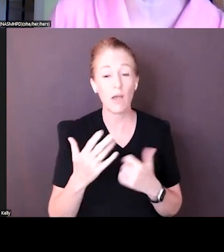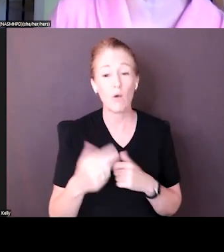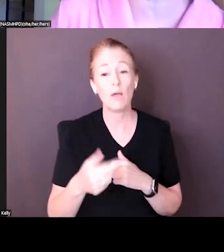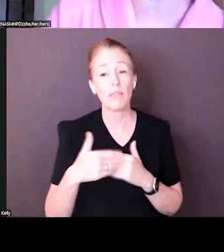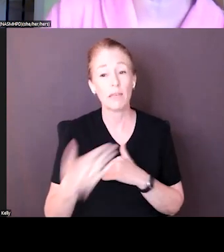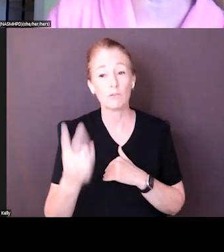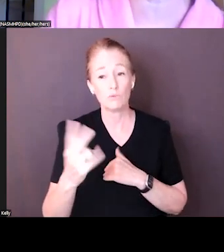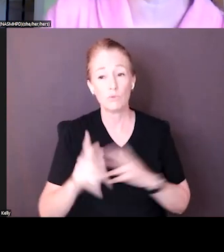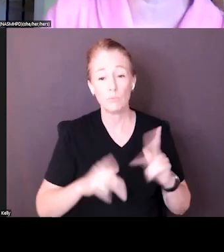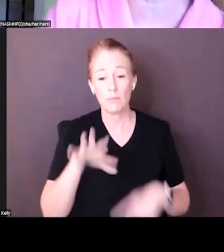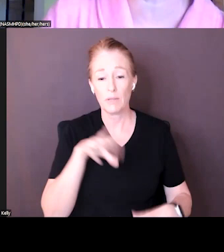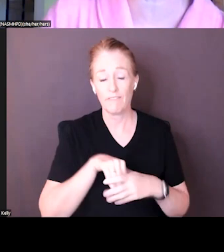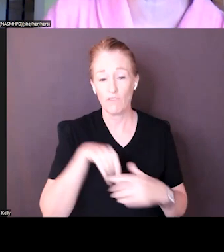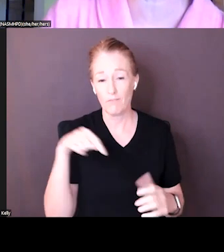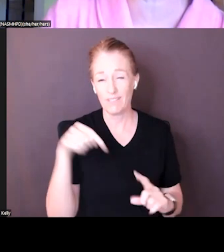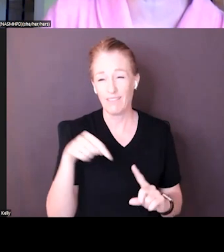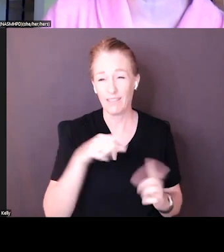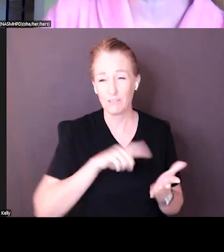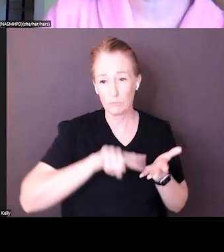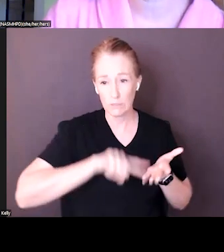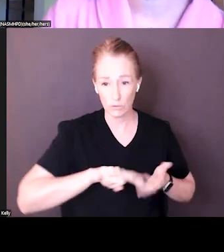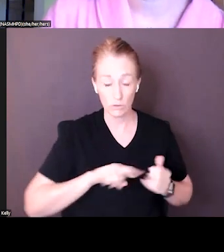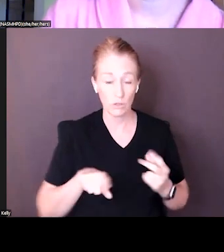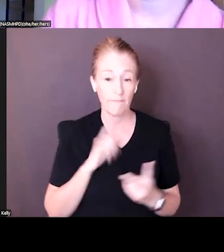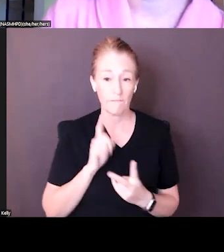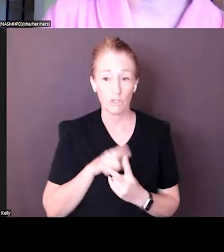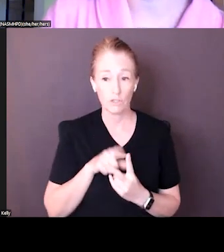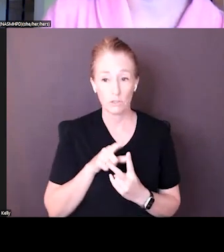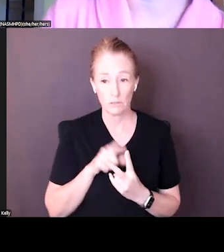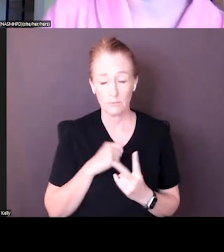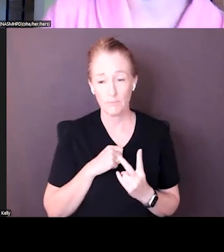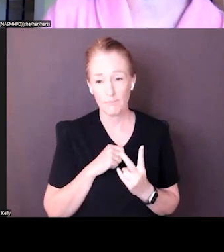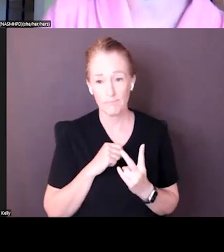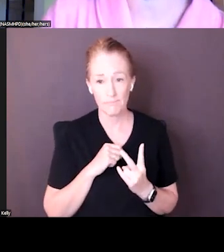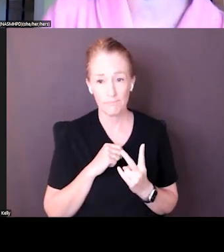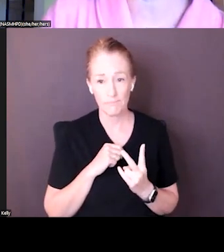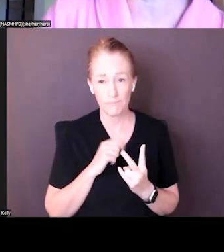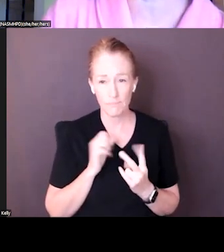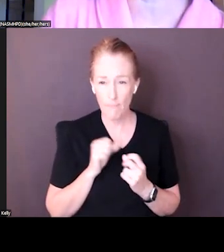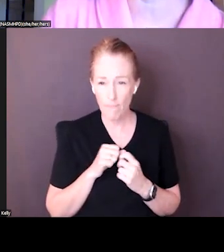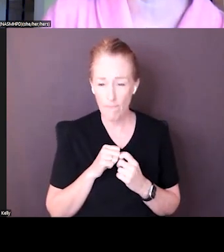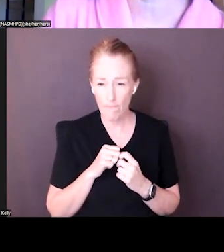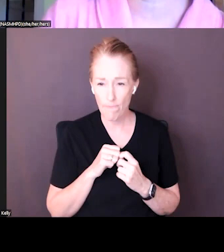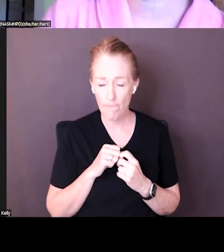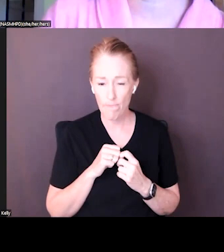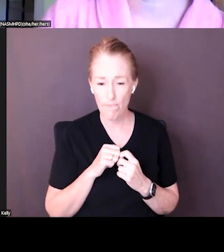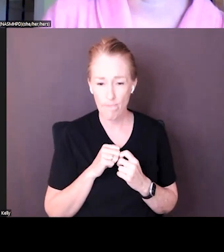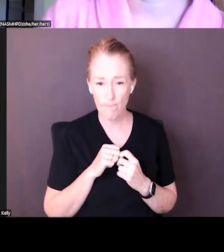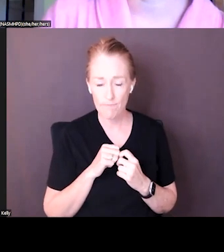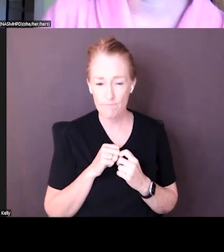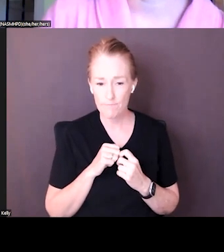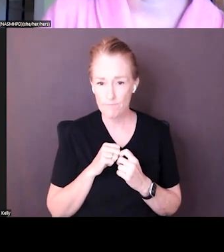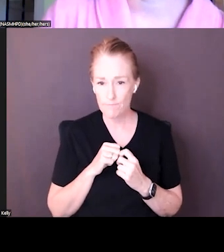study. And so the first person, if you could click the slide.